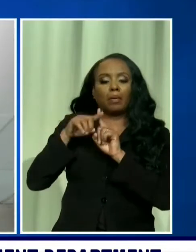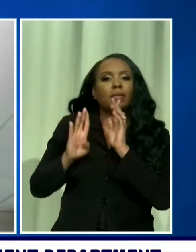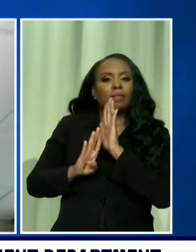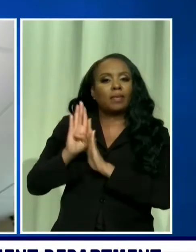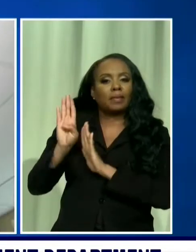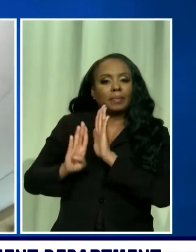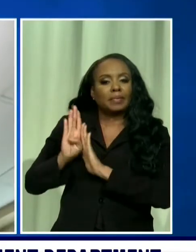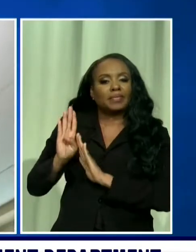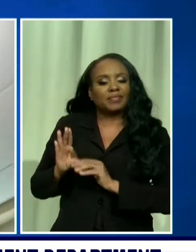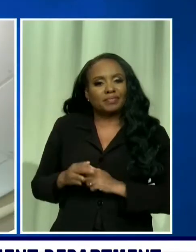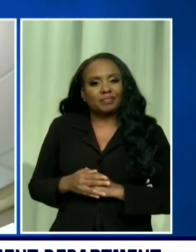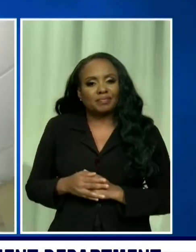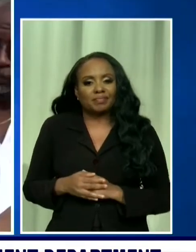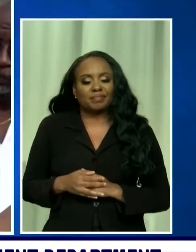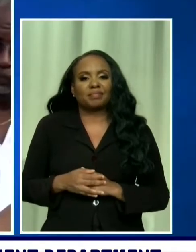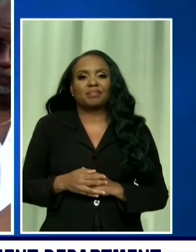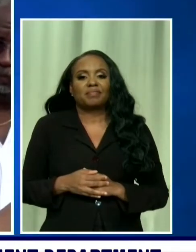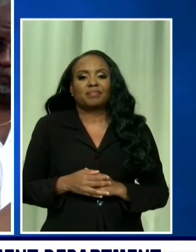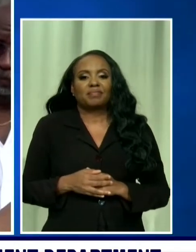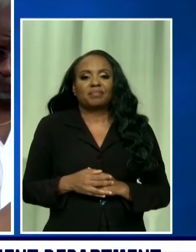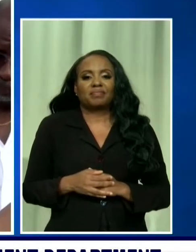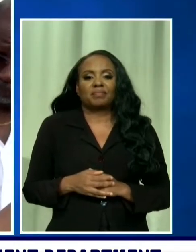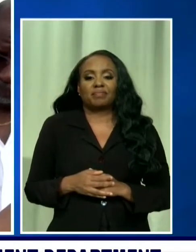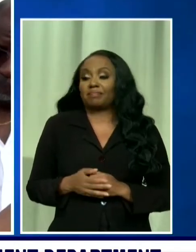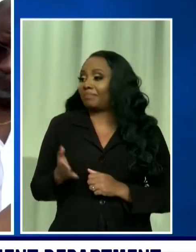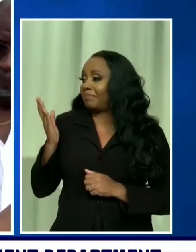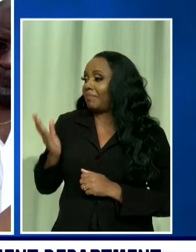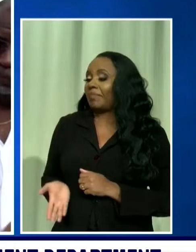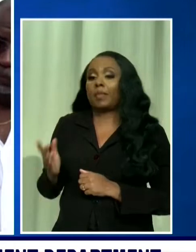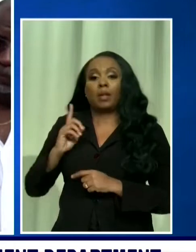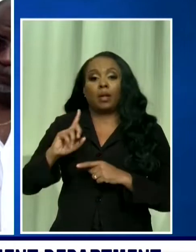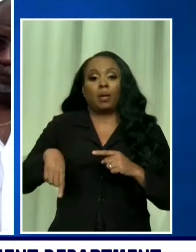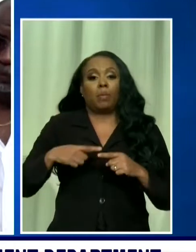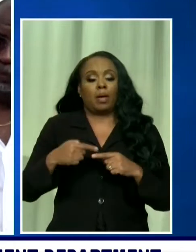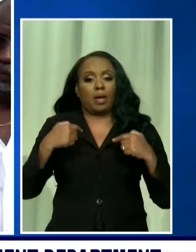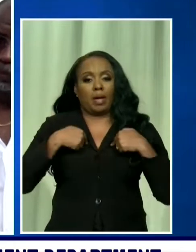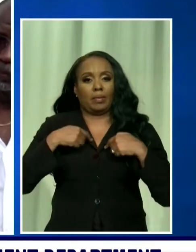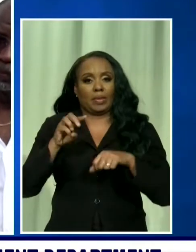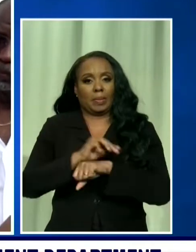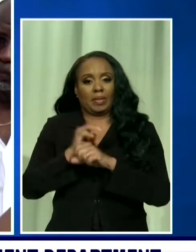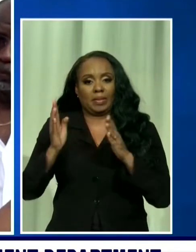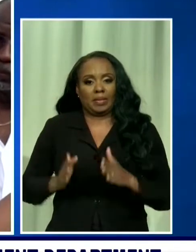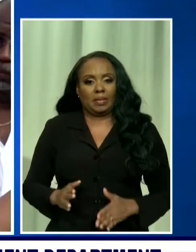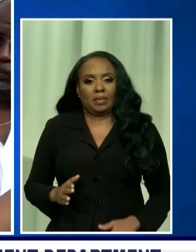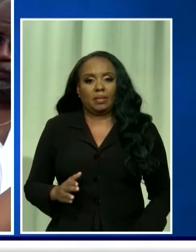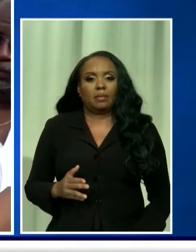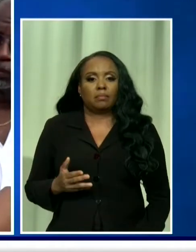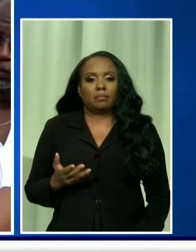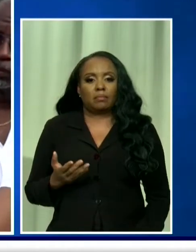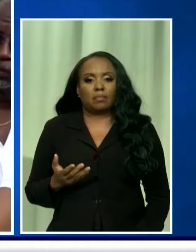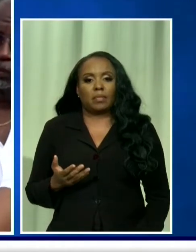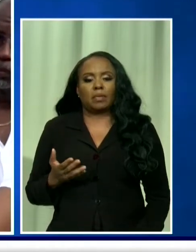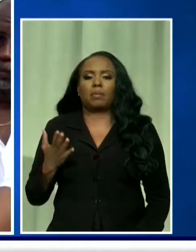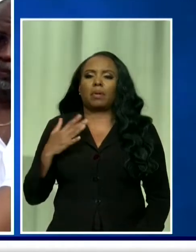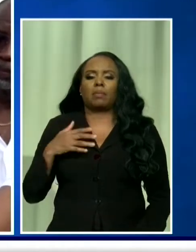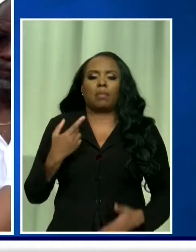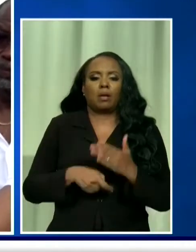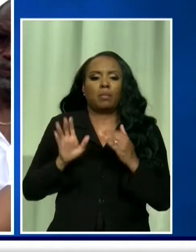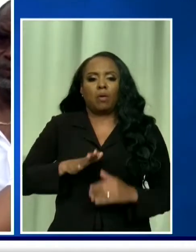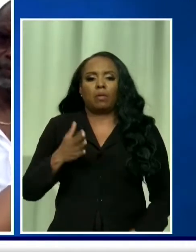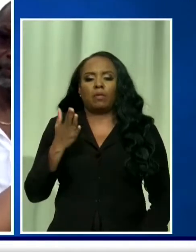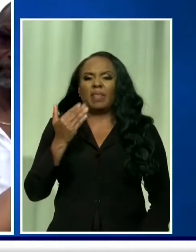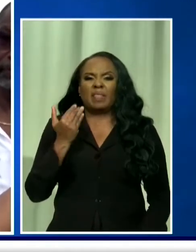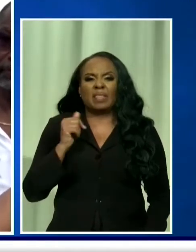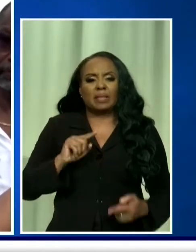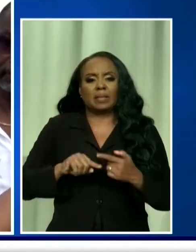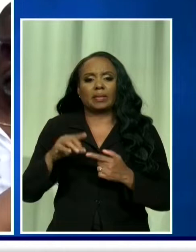involved. When we first went to Parliament, when I was the minister, it was in the 15-17 million range to try to